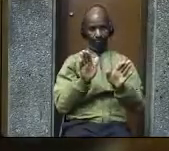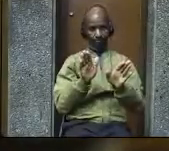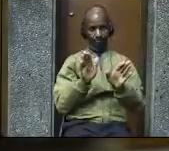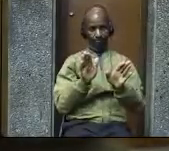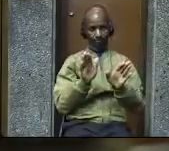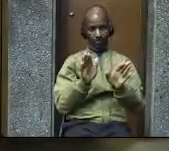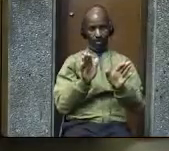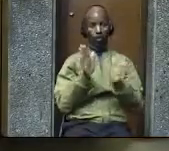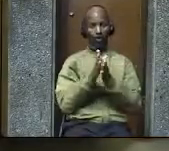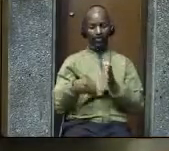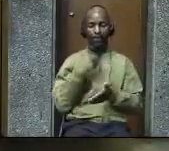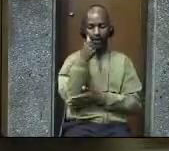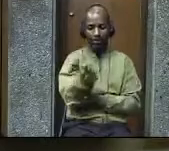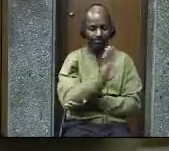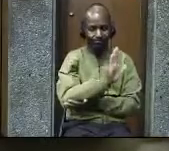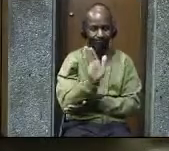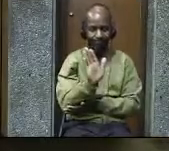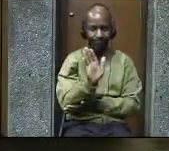with compensation.